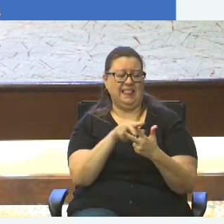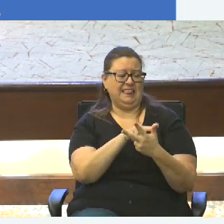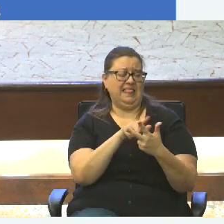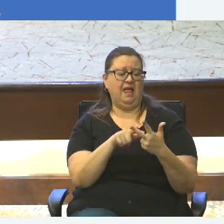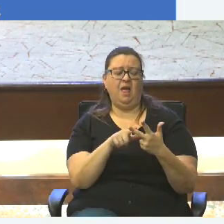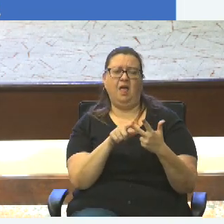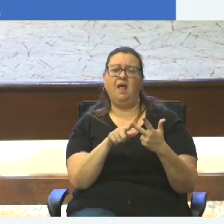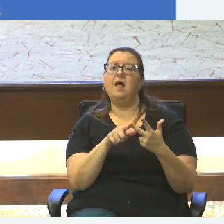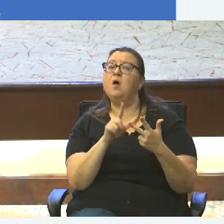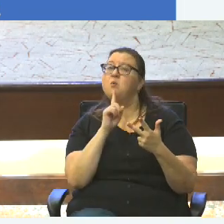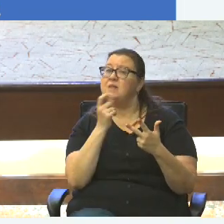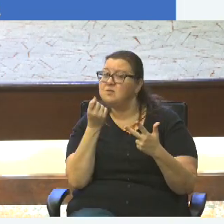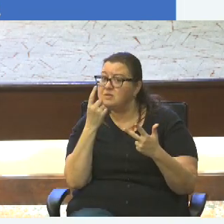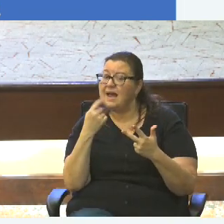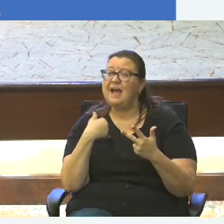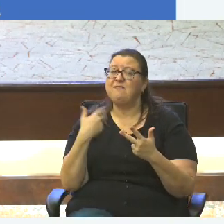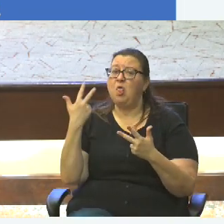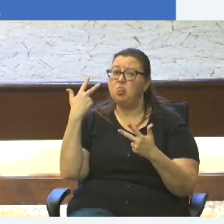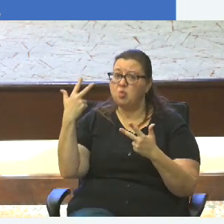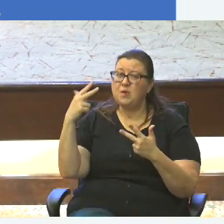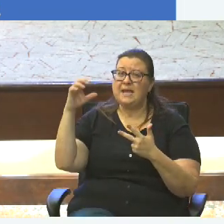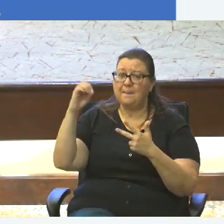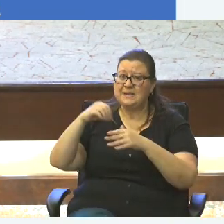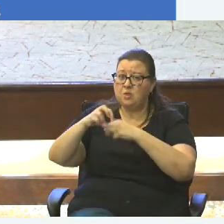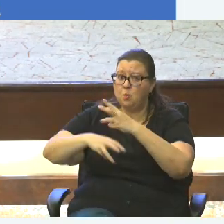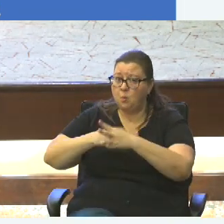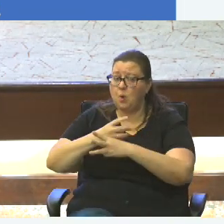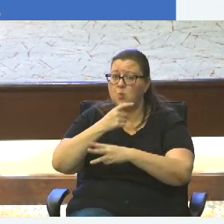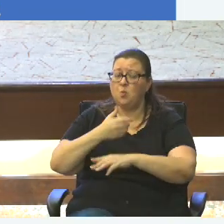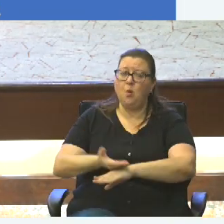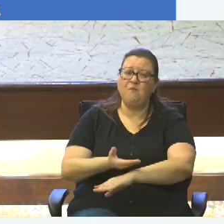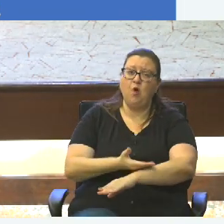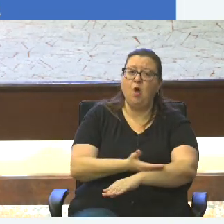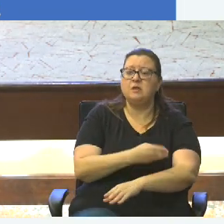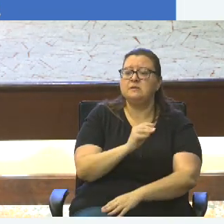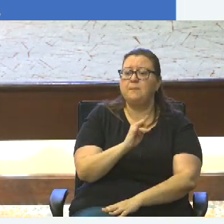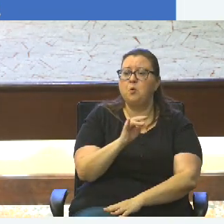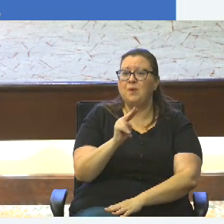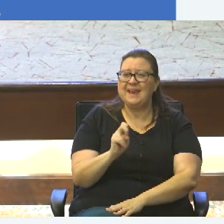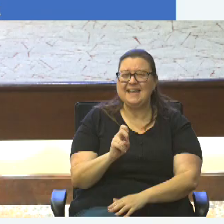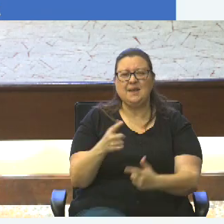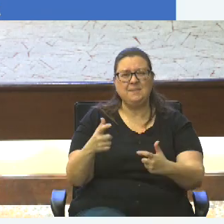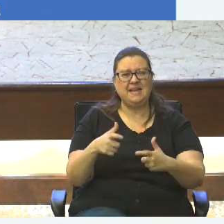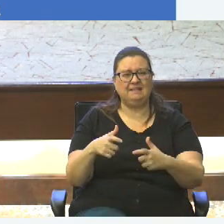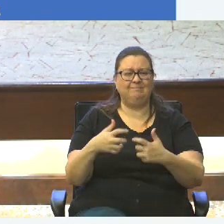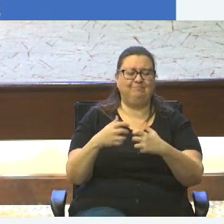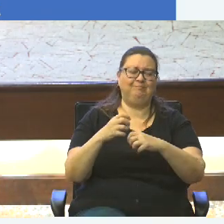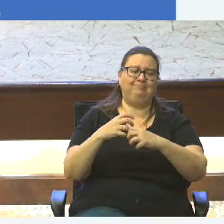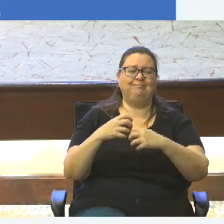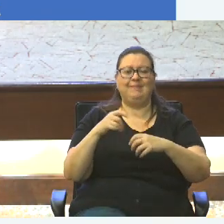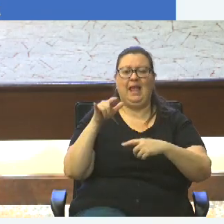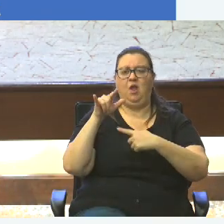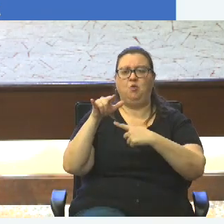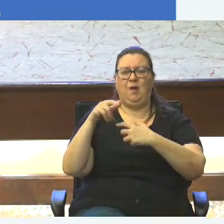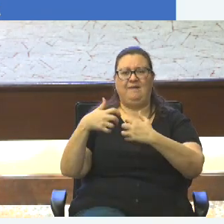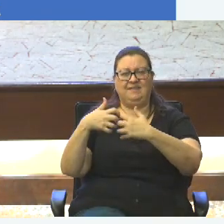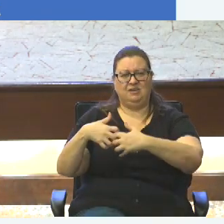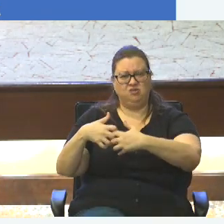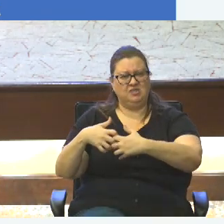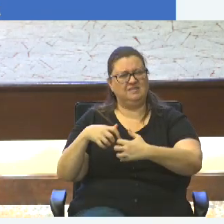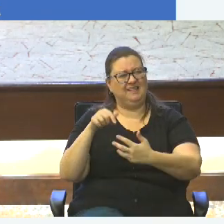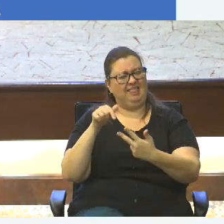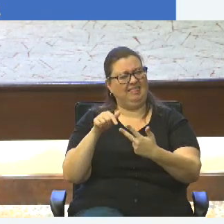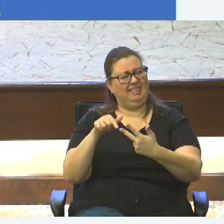world that overhauls or remanufactures big bore continental aircraft engines. So what they do is relatively